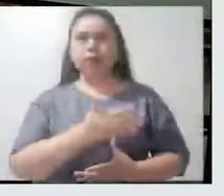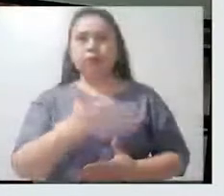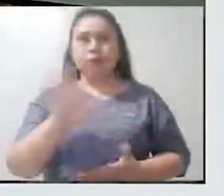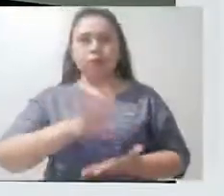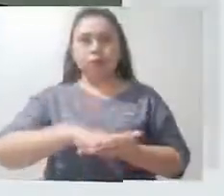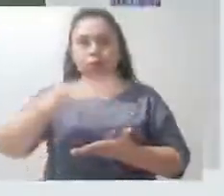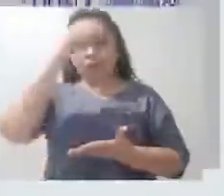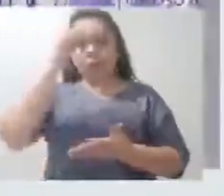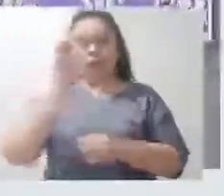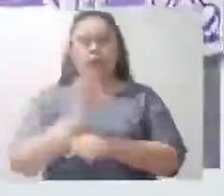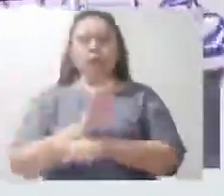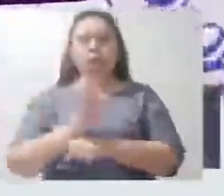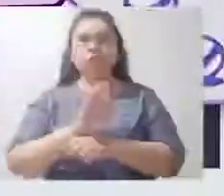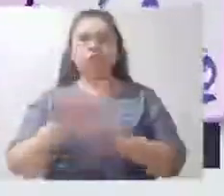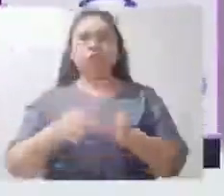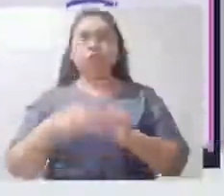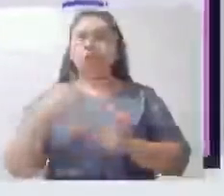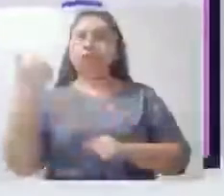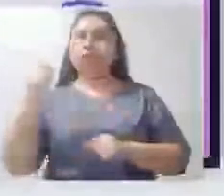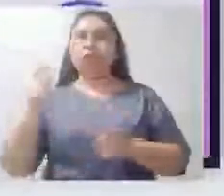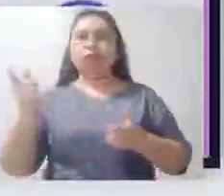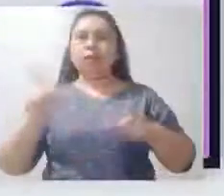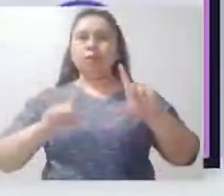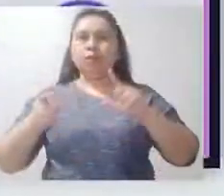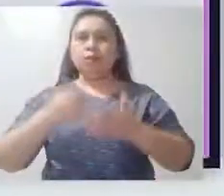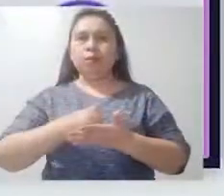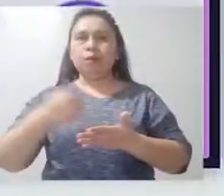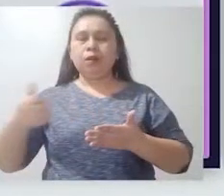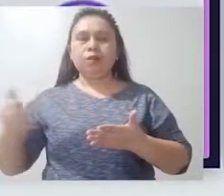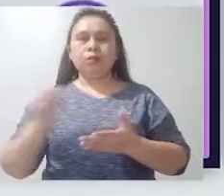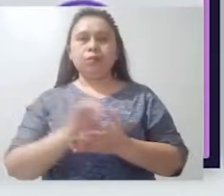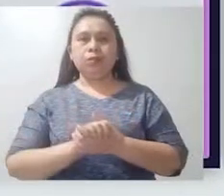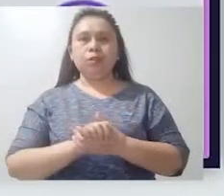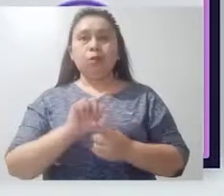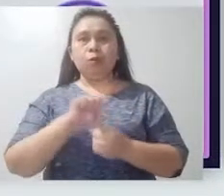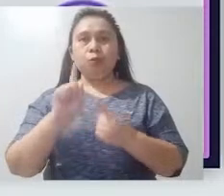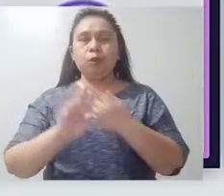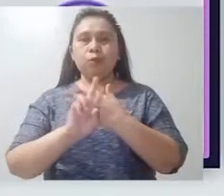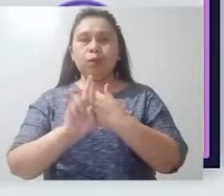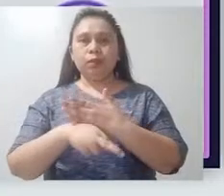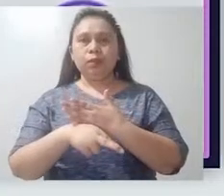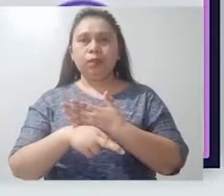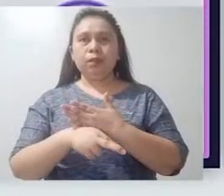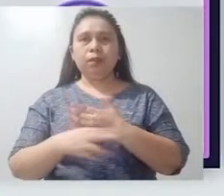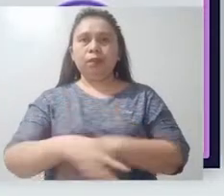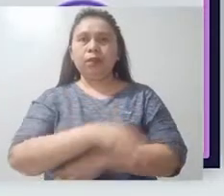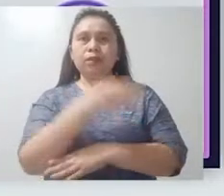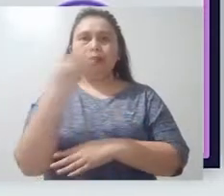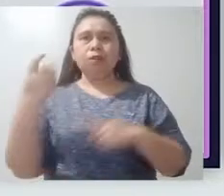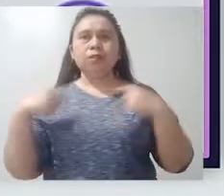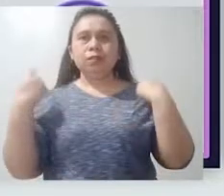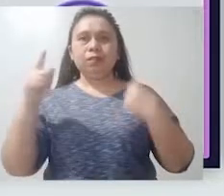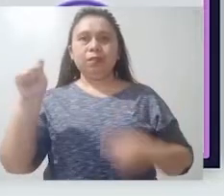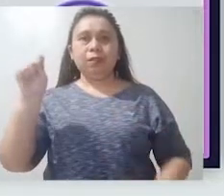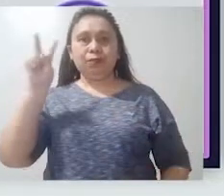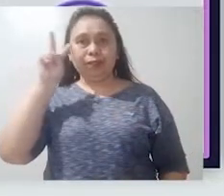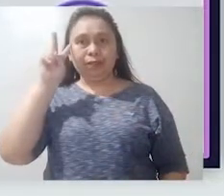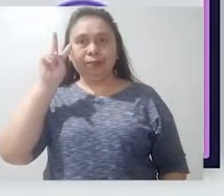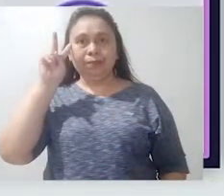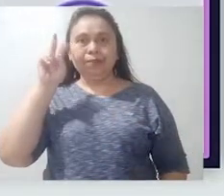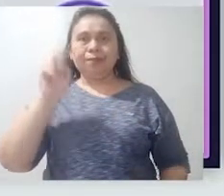You will learn the functions of other laboratory apparatus when we return here in Fernandino Teens